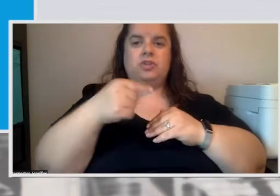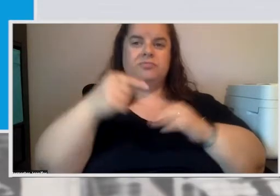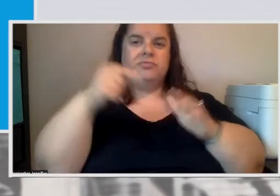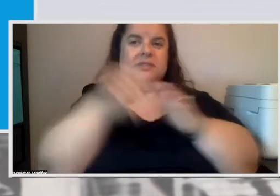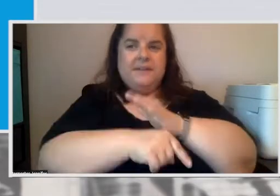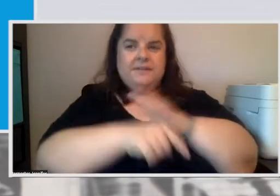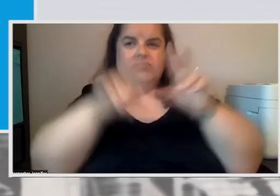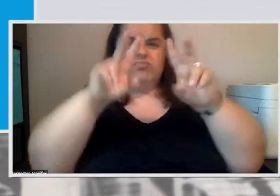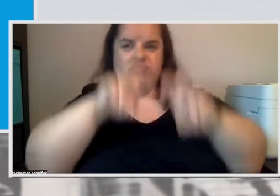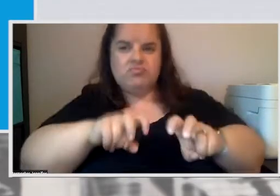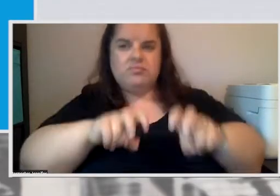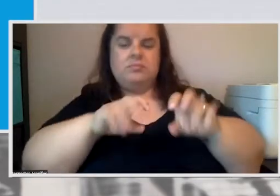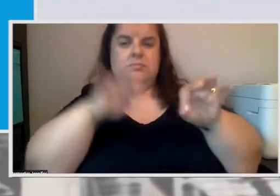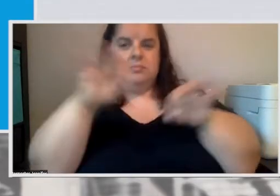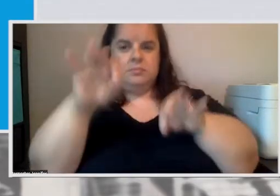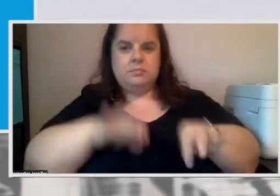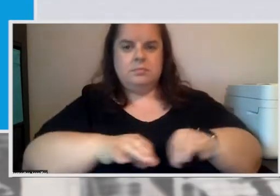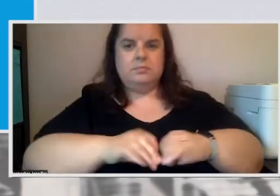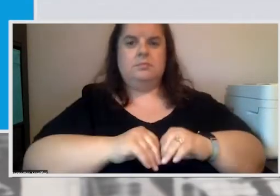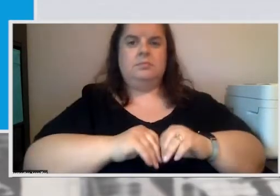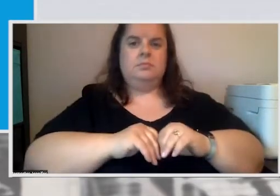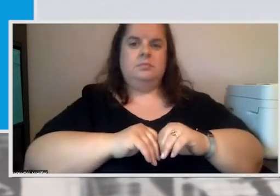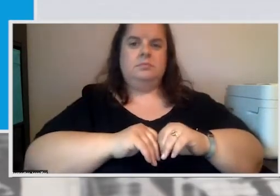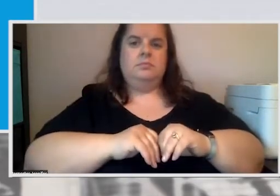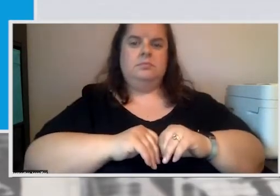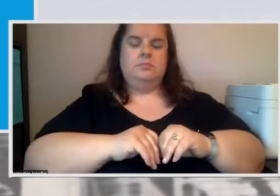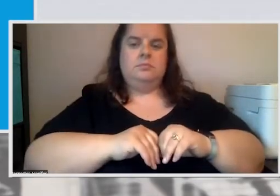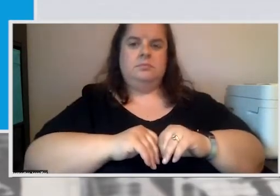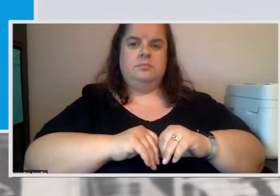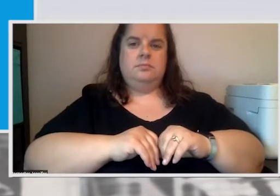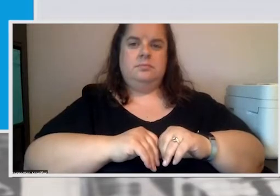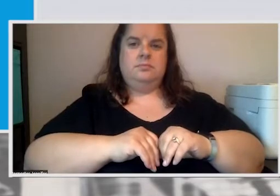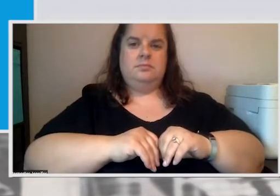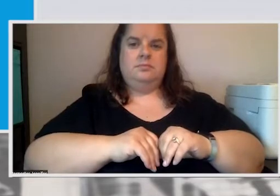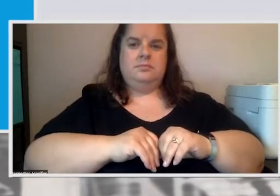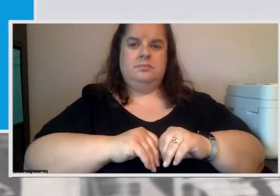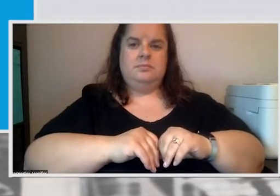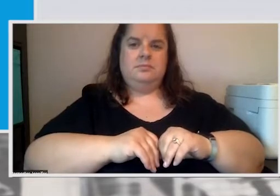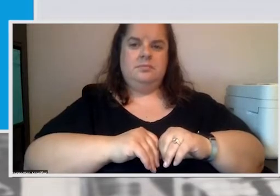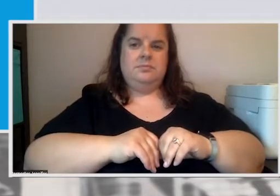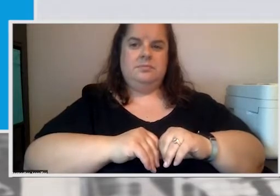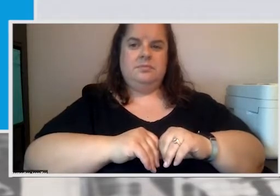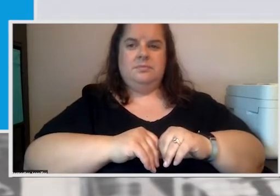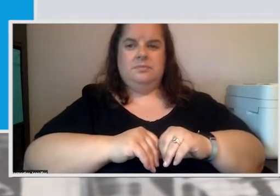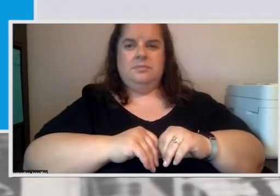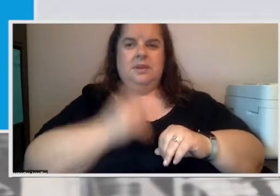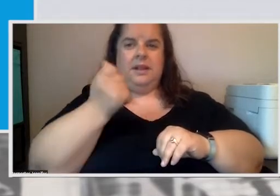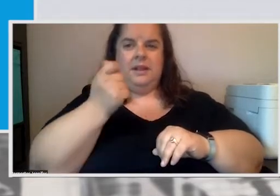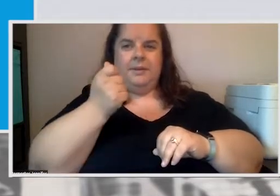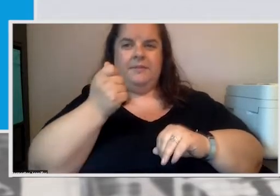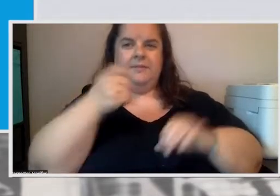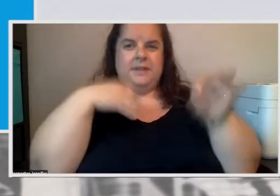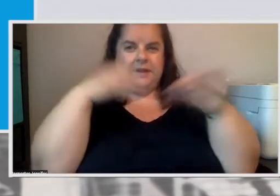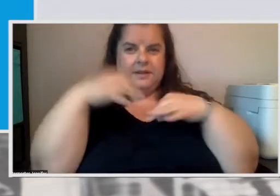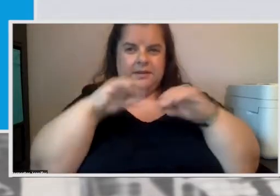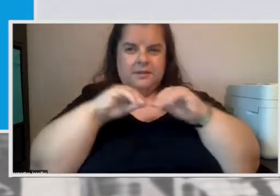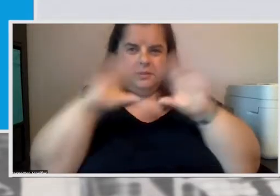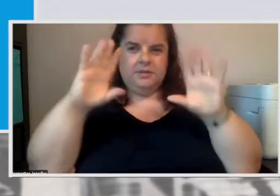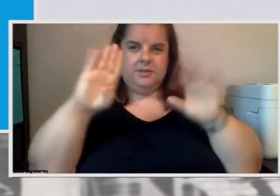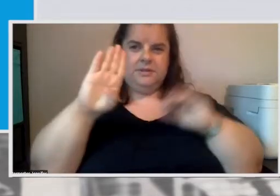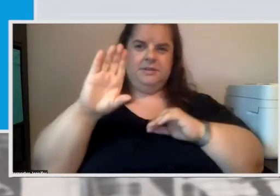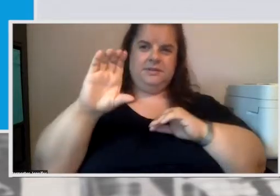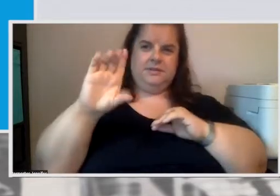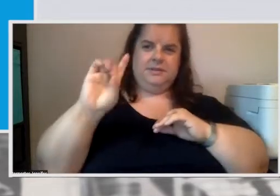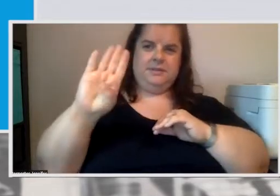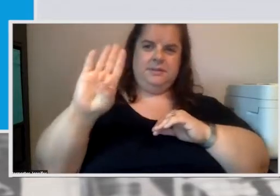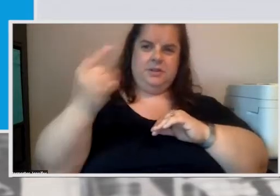the really, I've been into the weeds a little bit within the CDBG funds. They have to